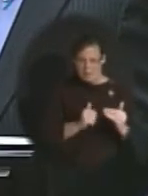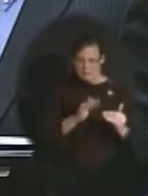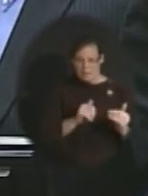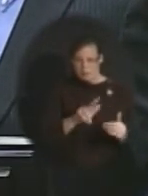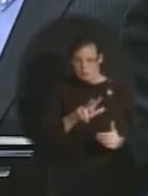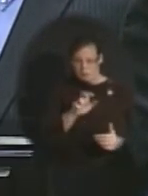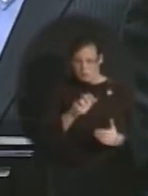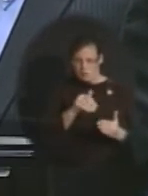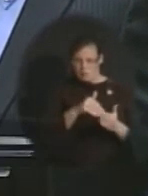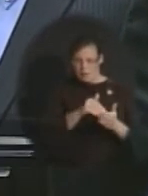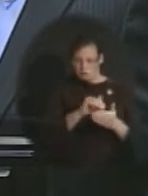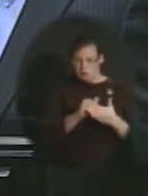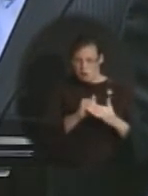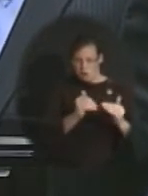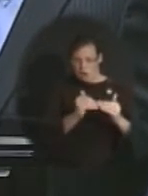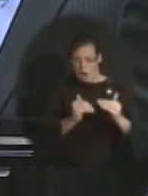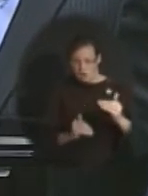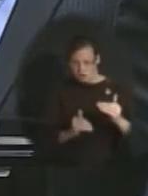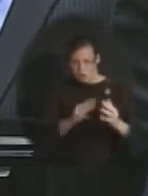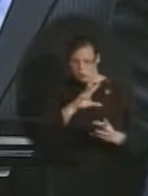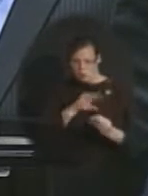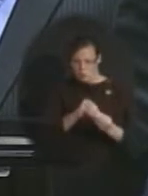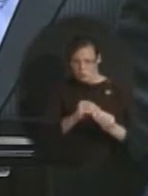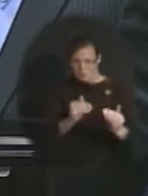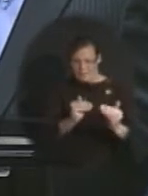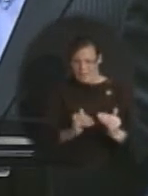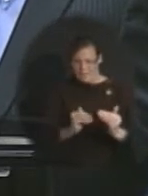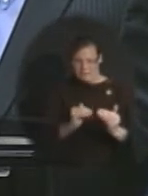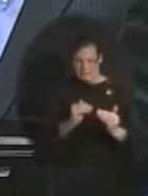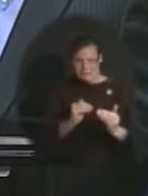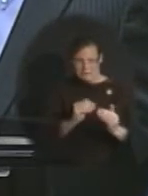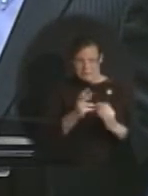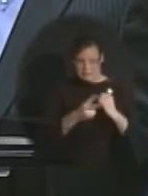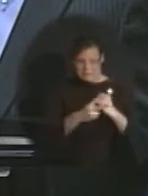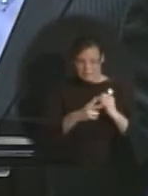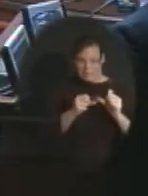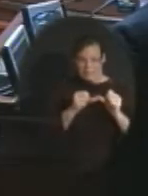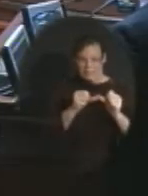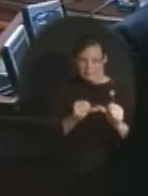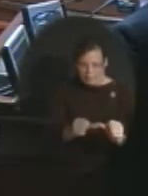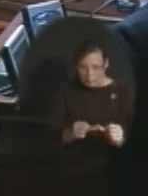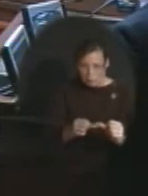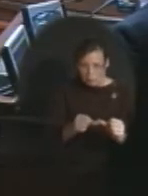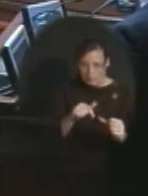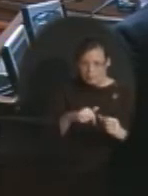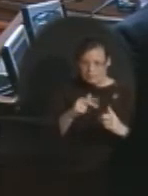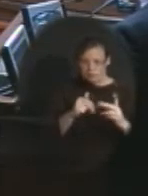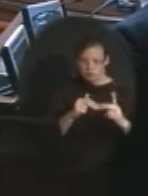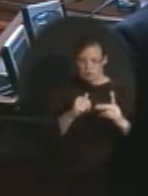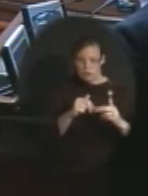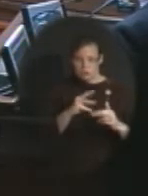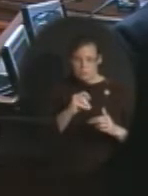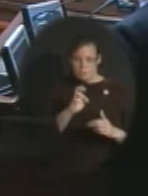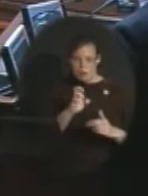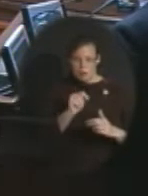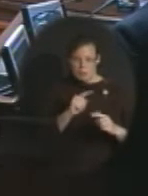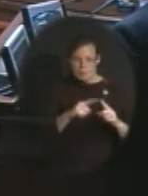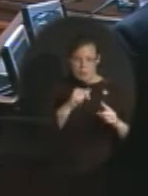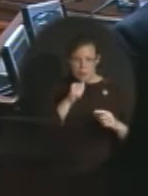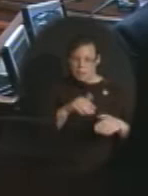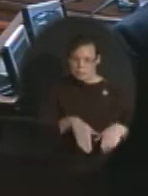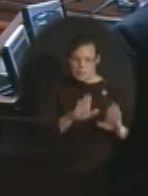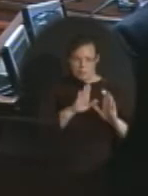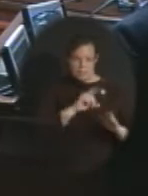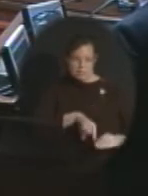$300,000 under the total of the next. So the savings continue in this construction marketplace, but we're not sacrificing